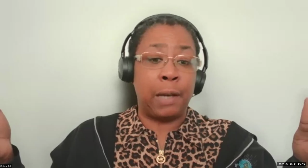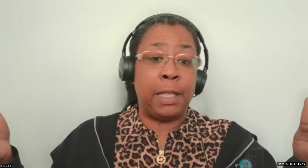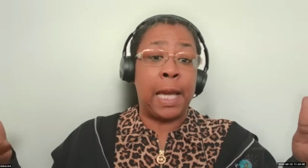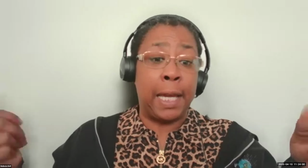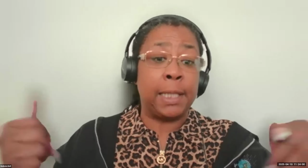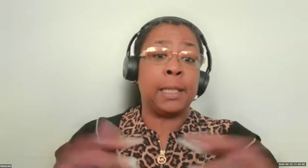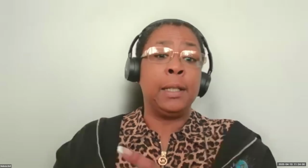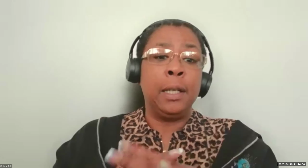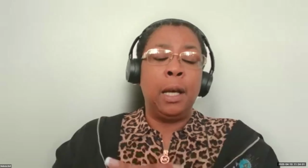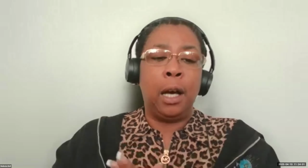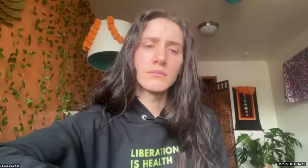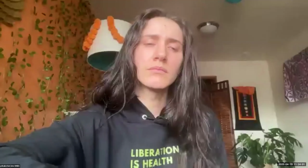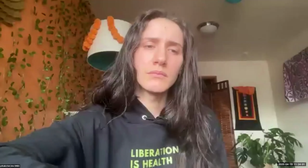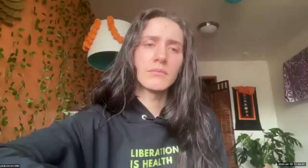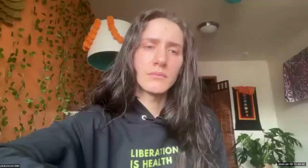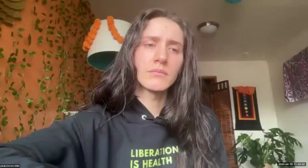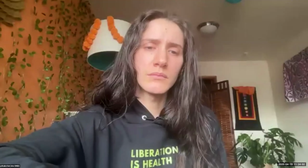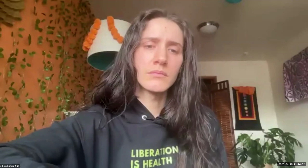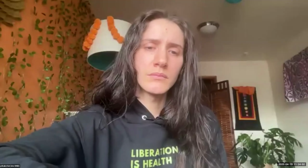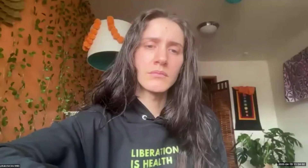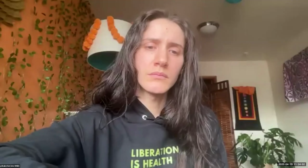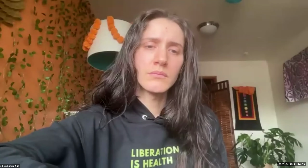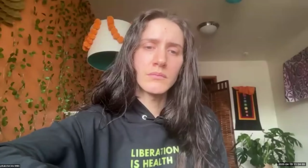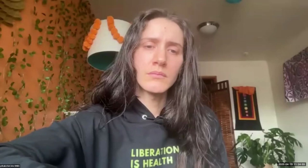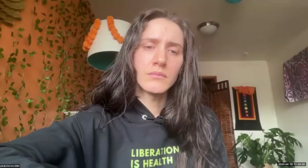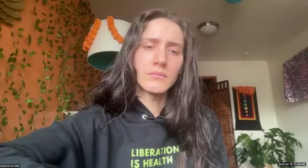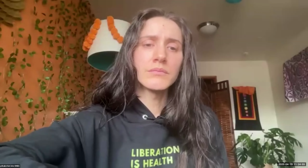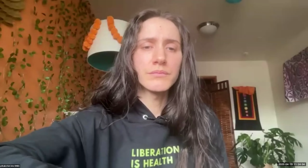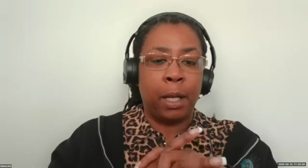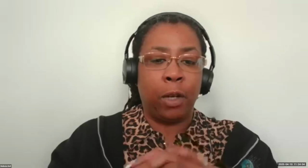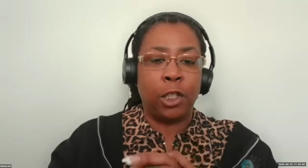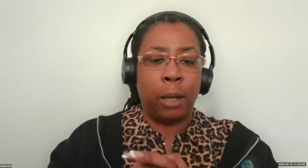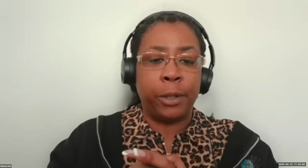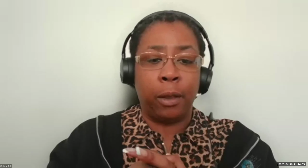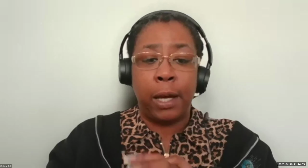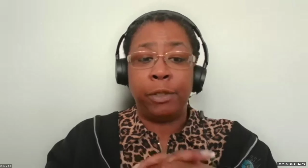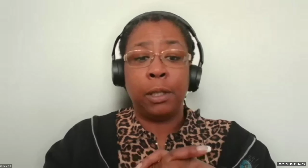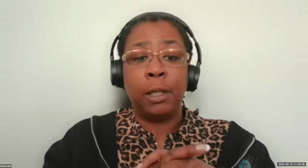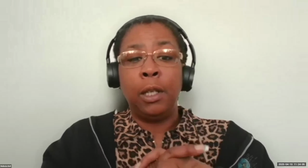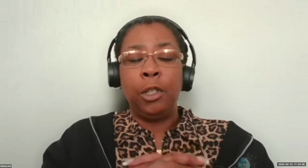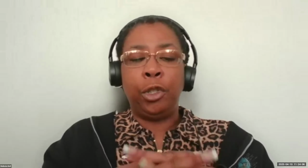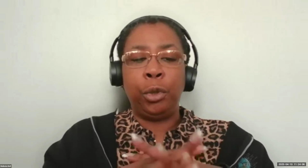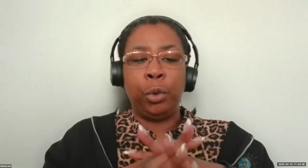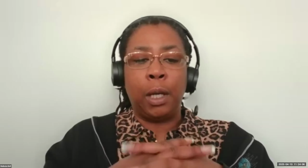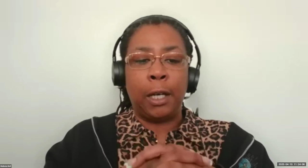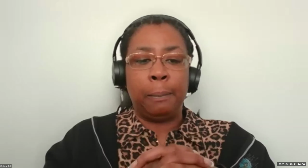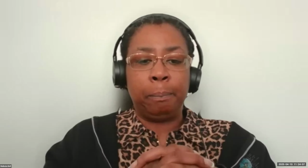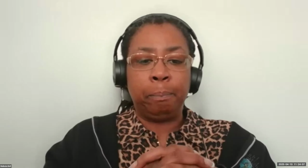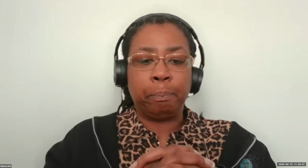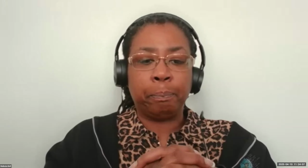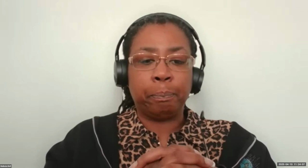or 178. Which was also helpful for us taking time out of our jobs, our lives